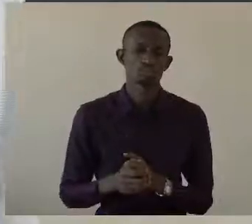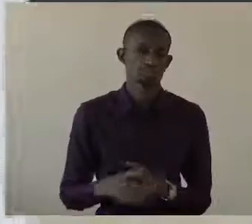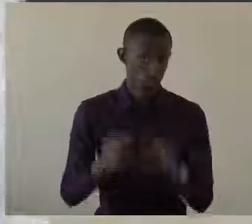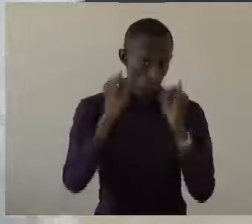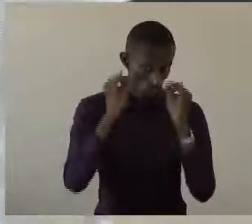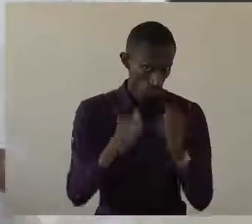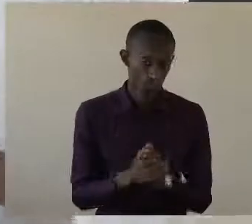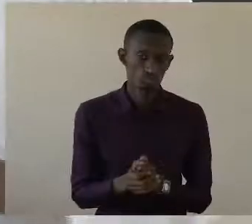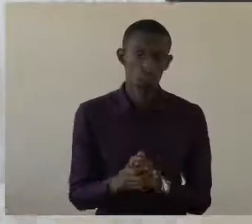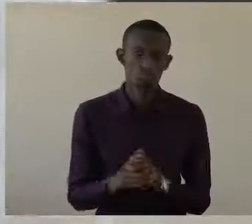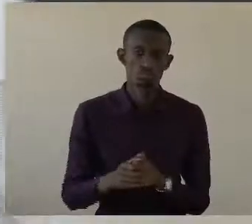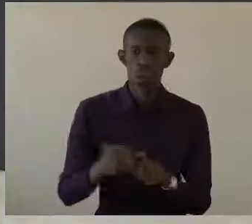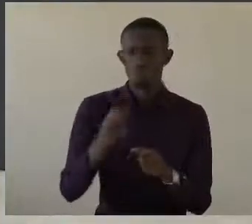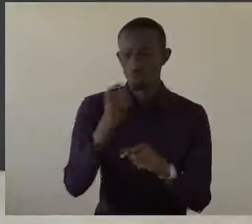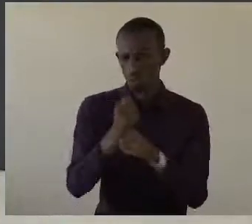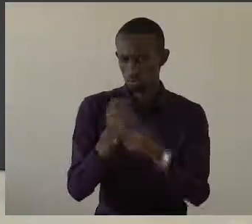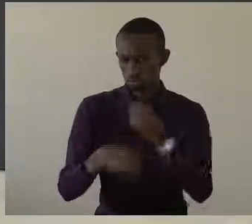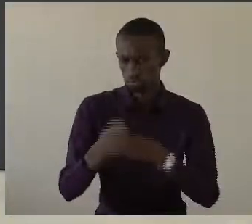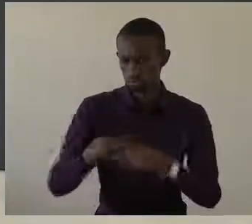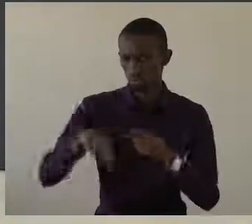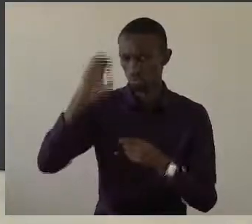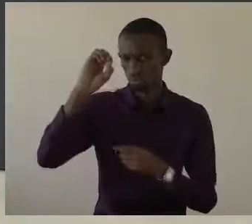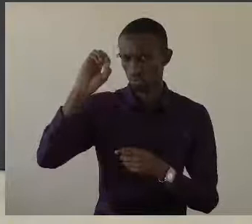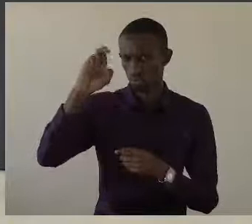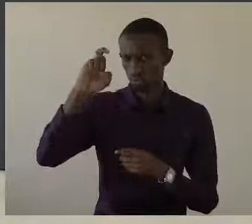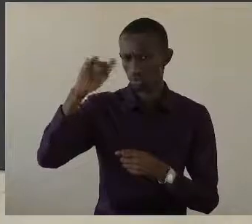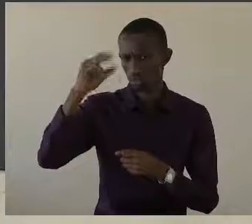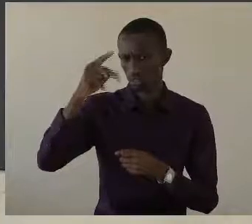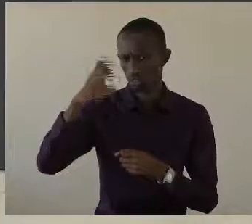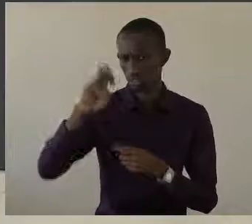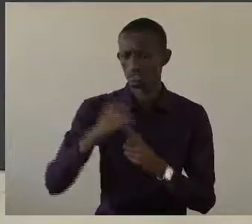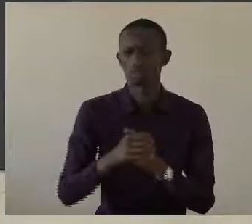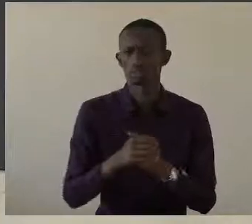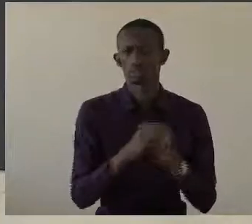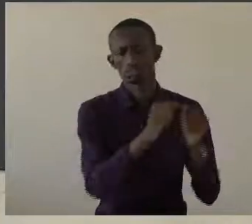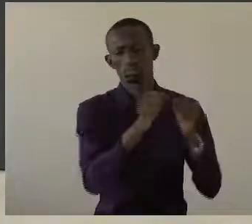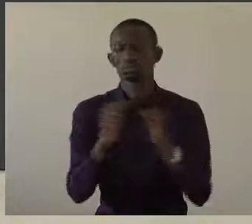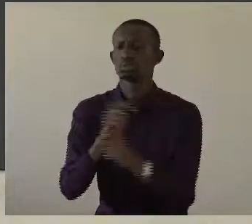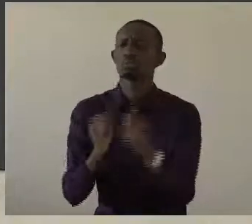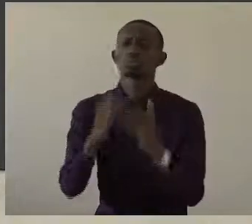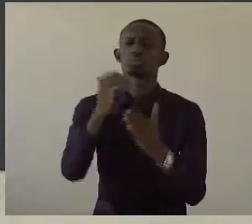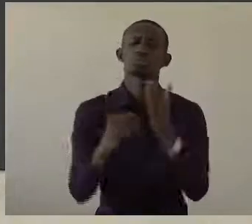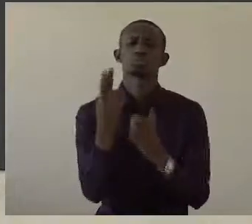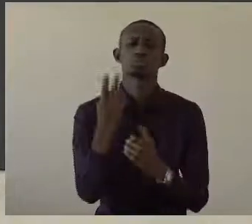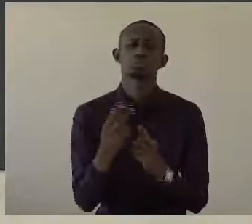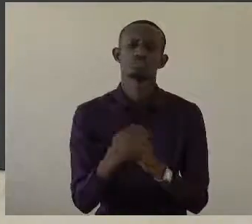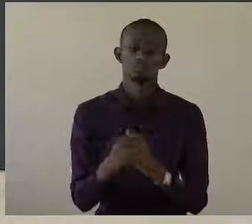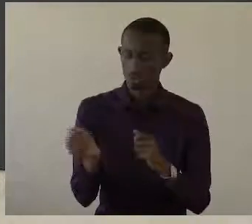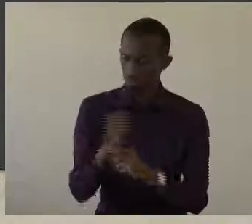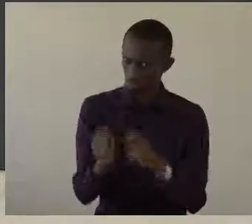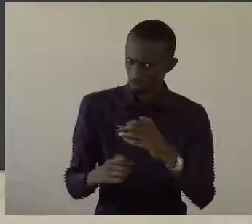immediately get the ketone we want. So from the secondary alcohol, CH3,